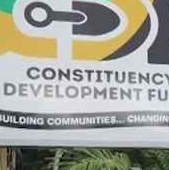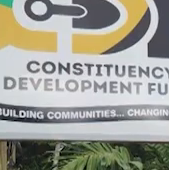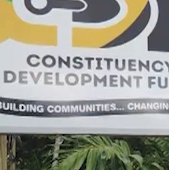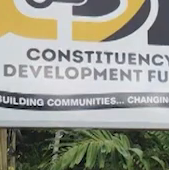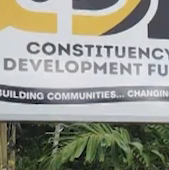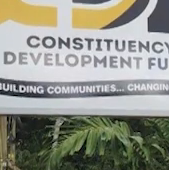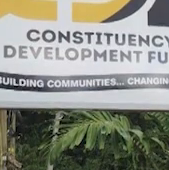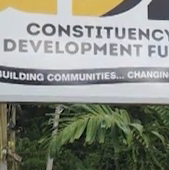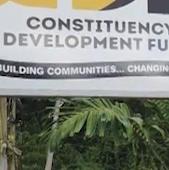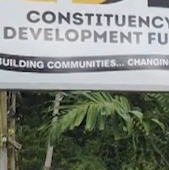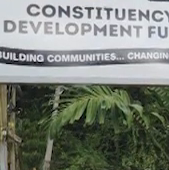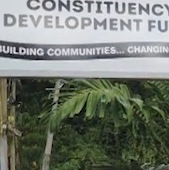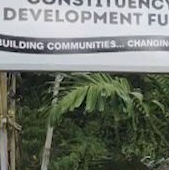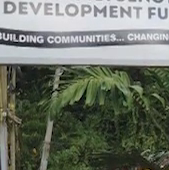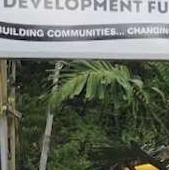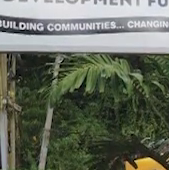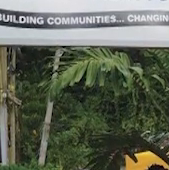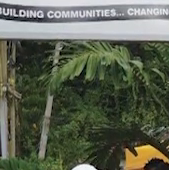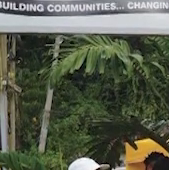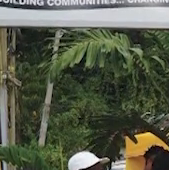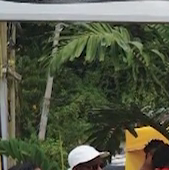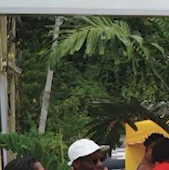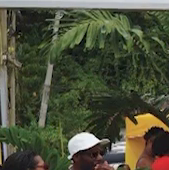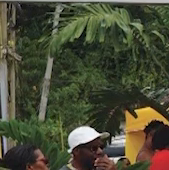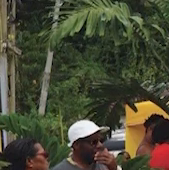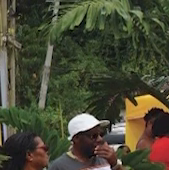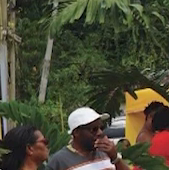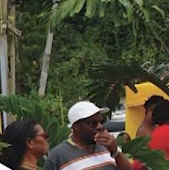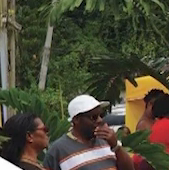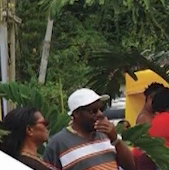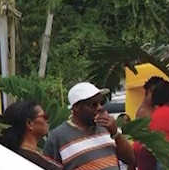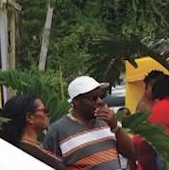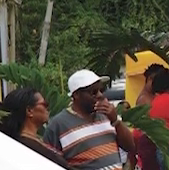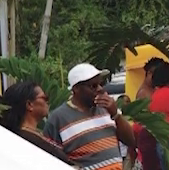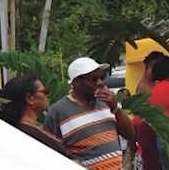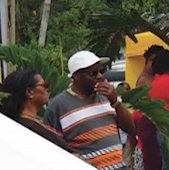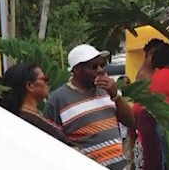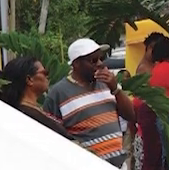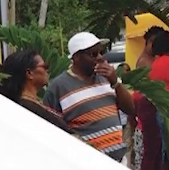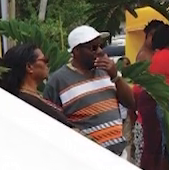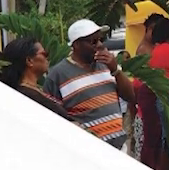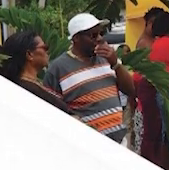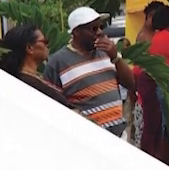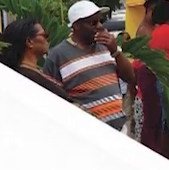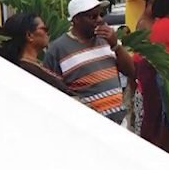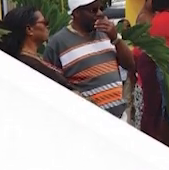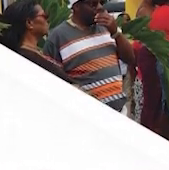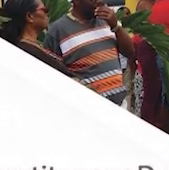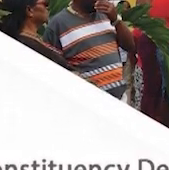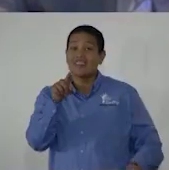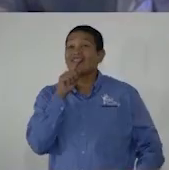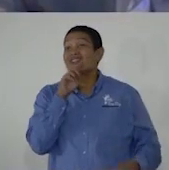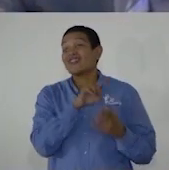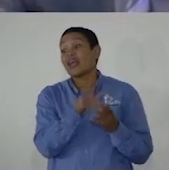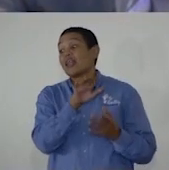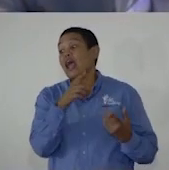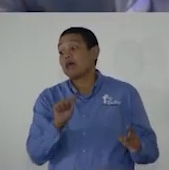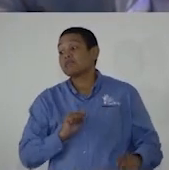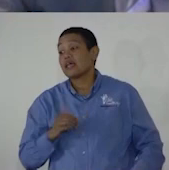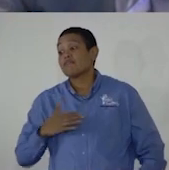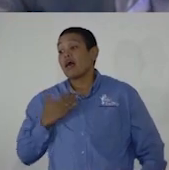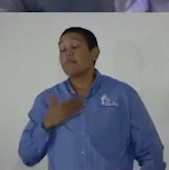CDF, is now working with a revised operational procedure that ensures increased statutory and regulatory compliance. I'm